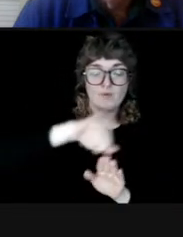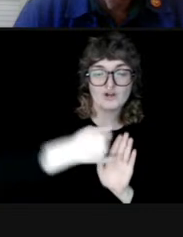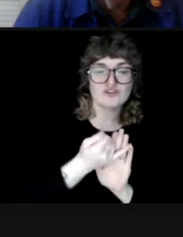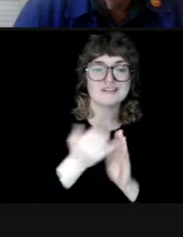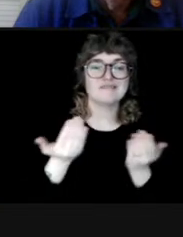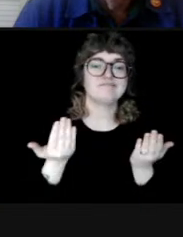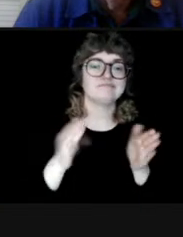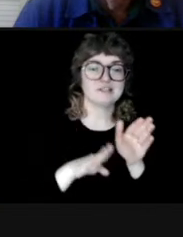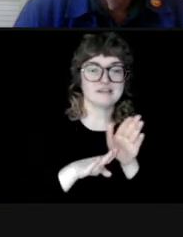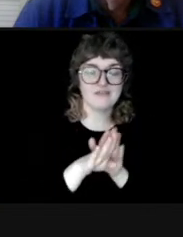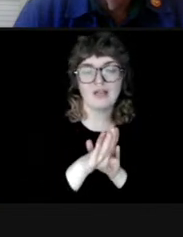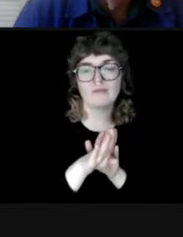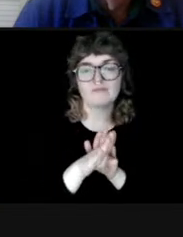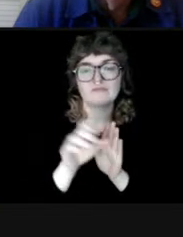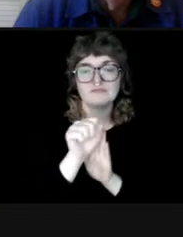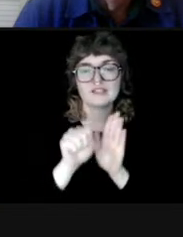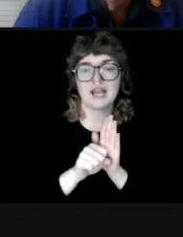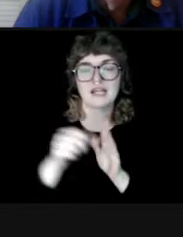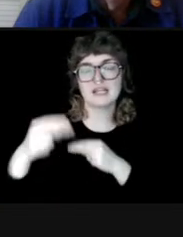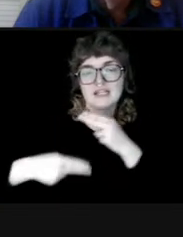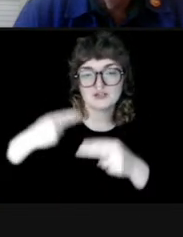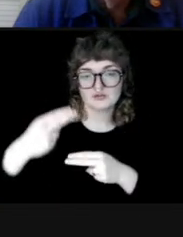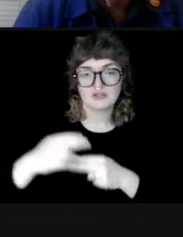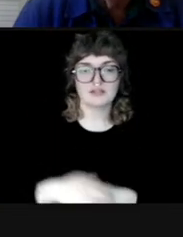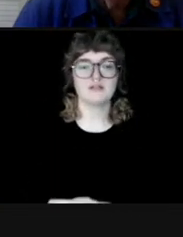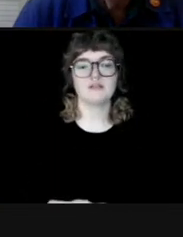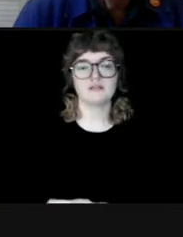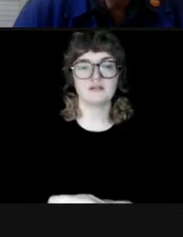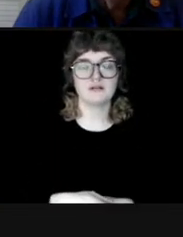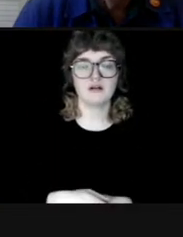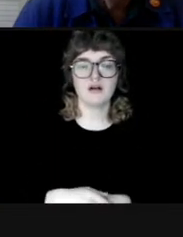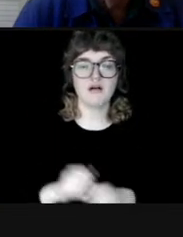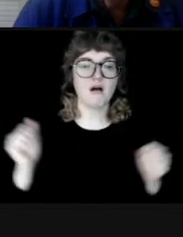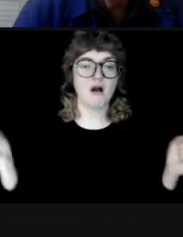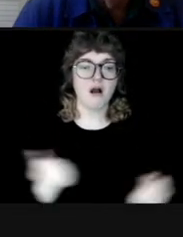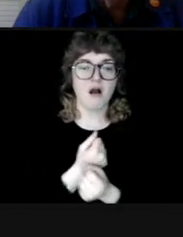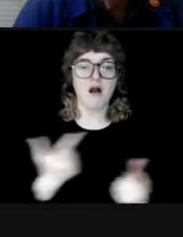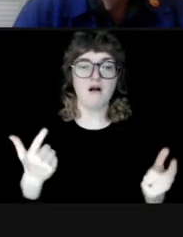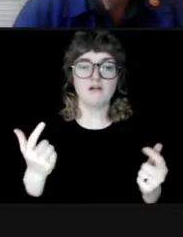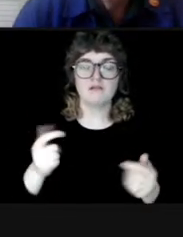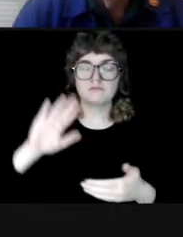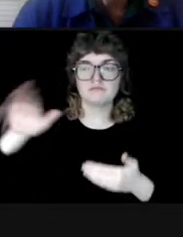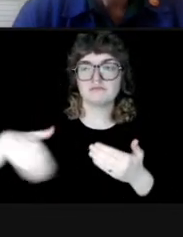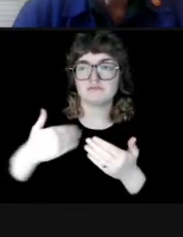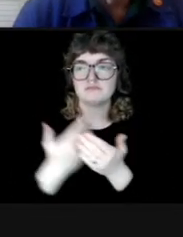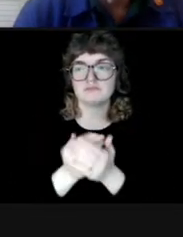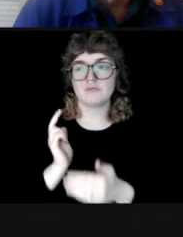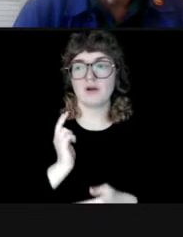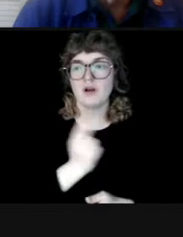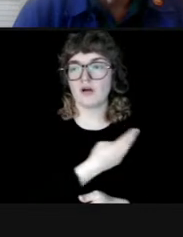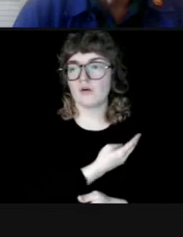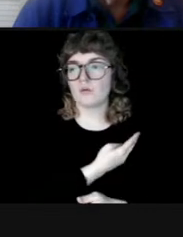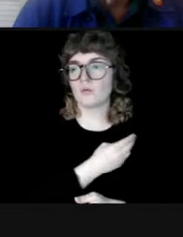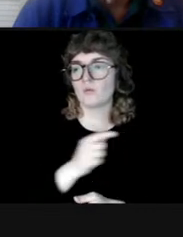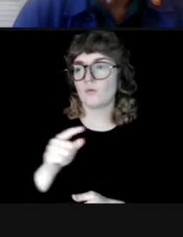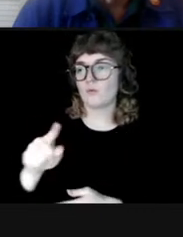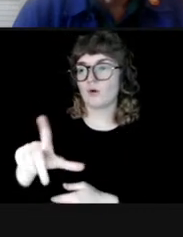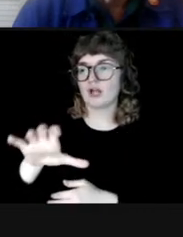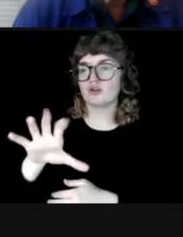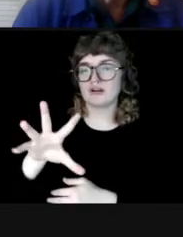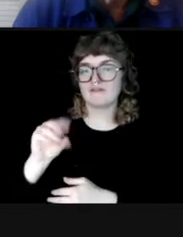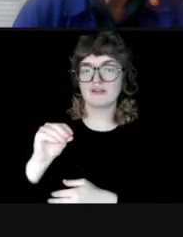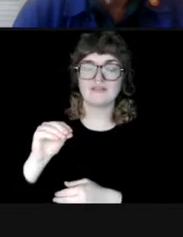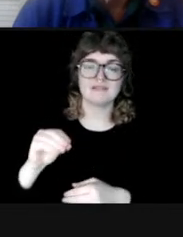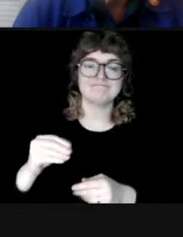not readily available. We will be putting all of our 140 plus firsts we have discovered online on our